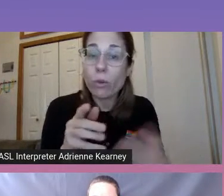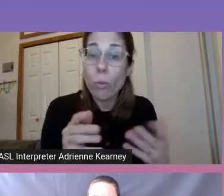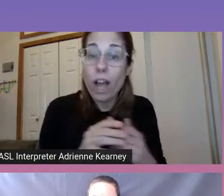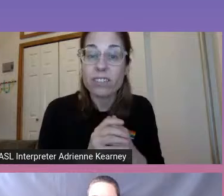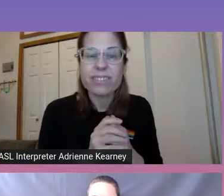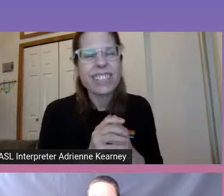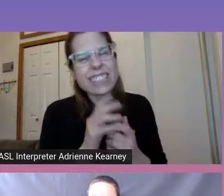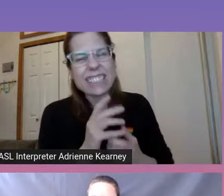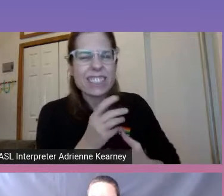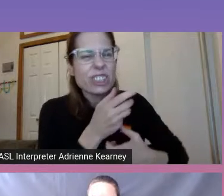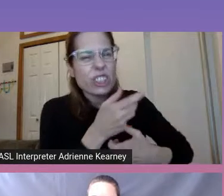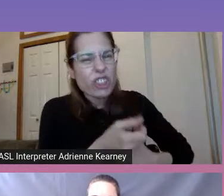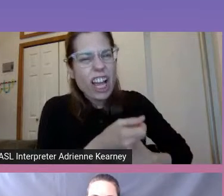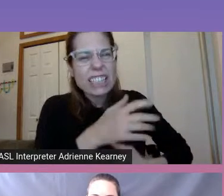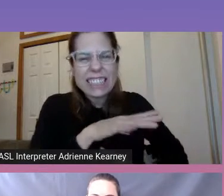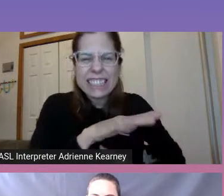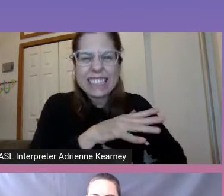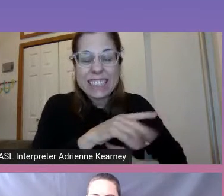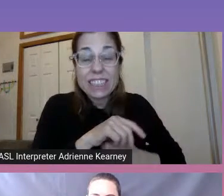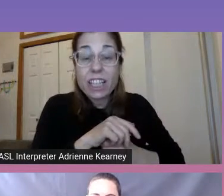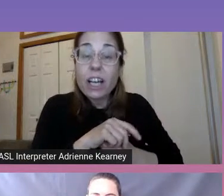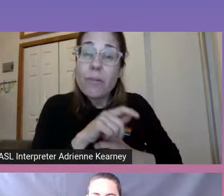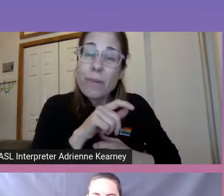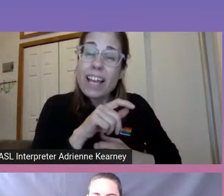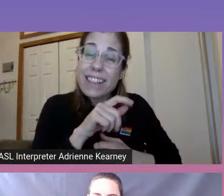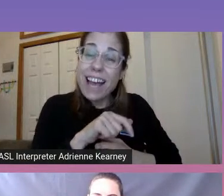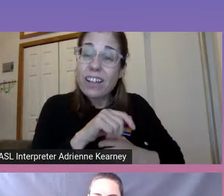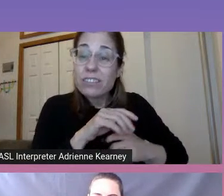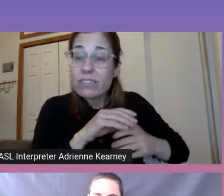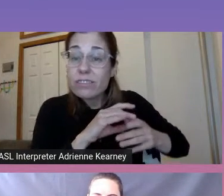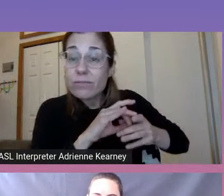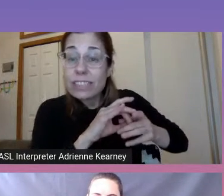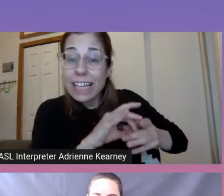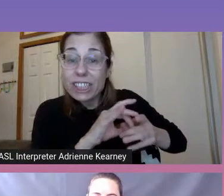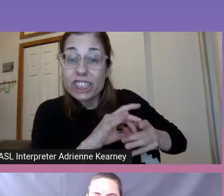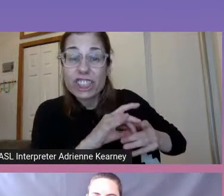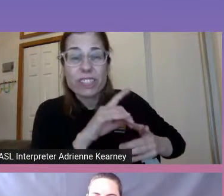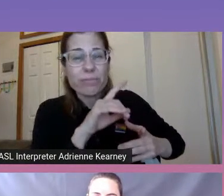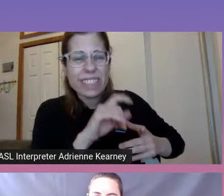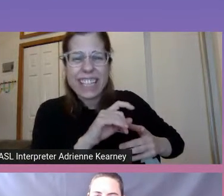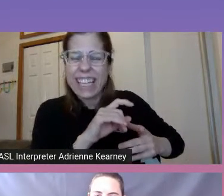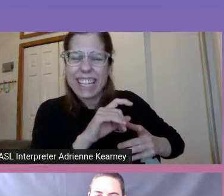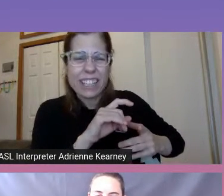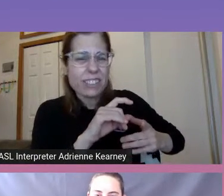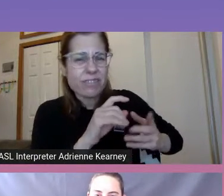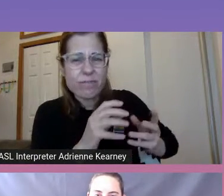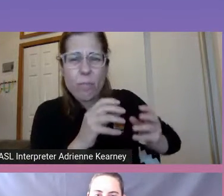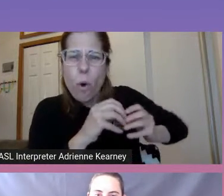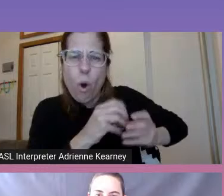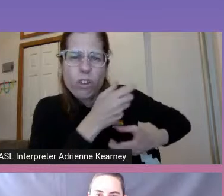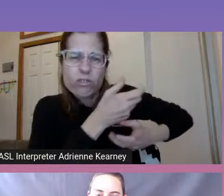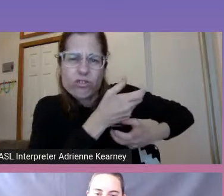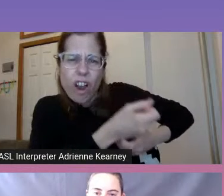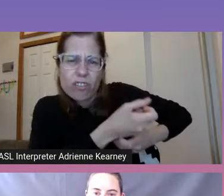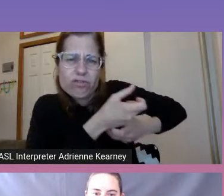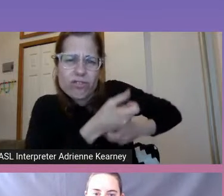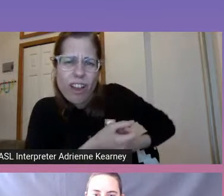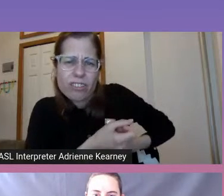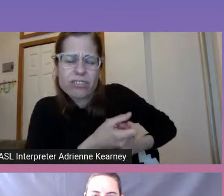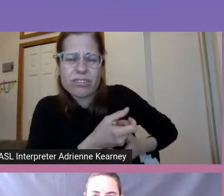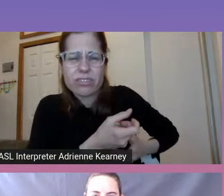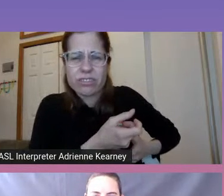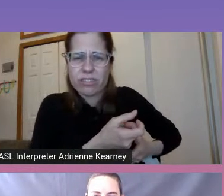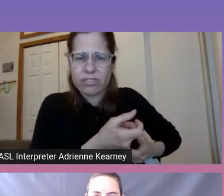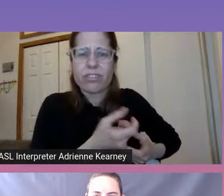relationship there that can potentially be healthier and more fruitful. What would give us a feeling of safety